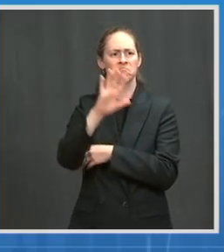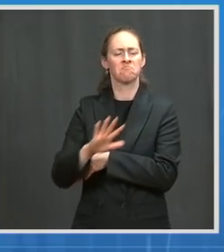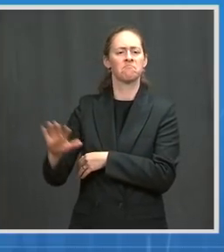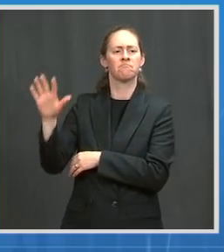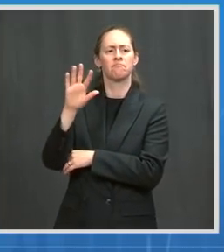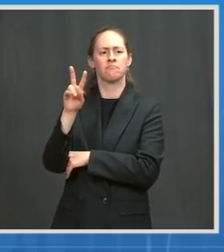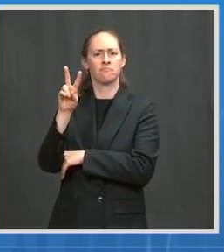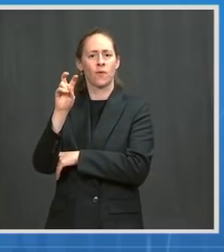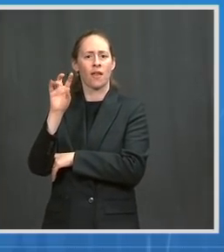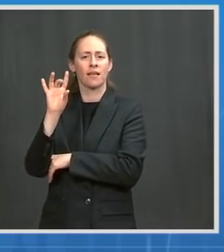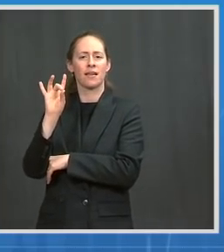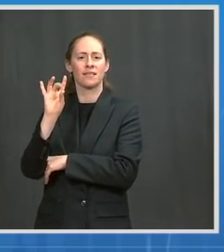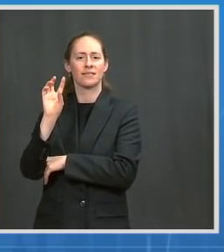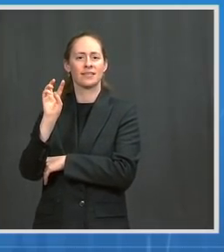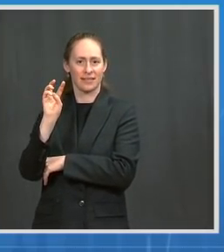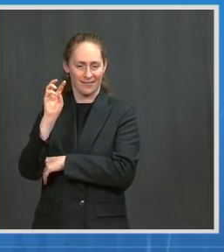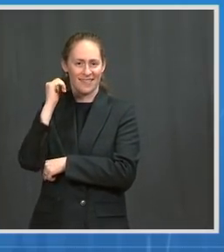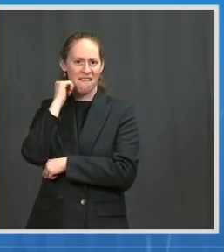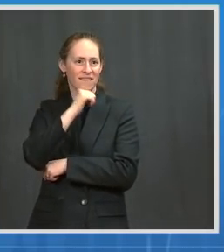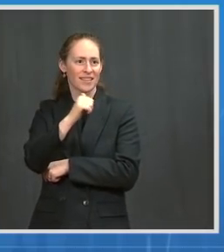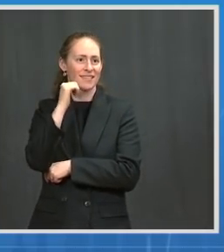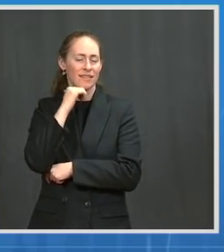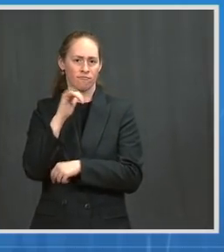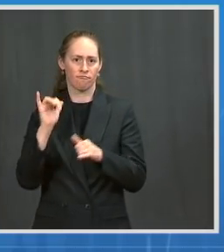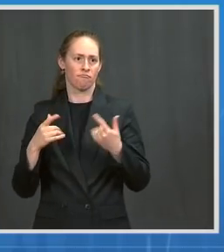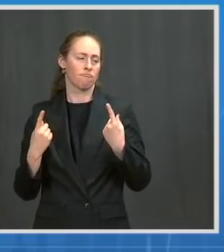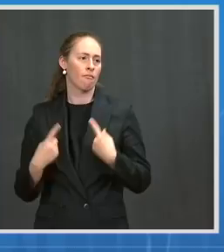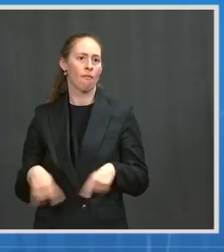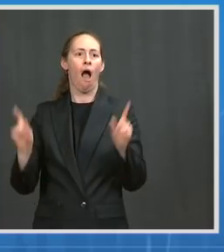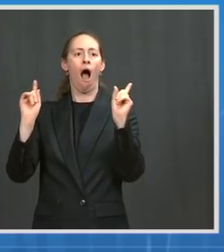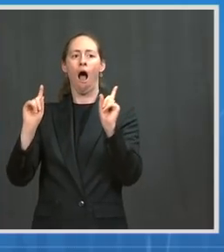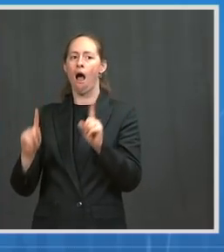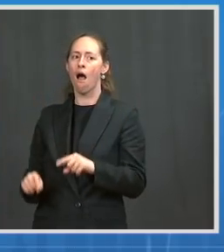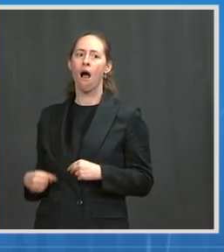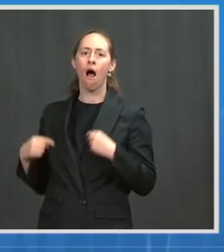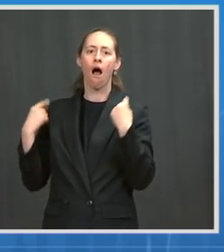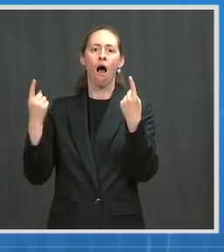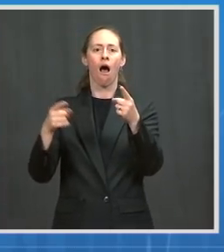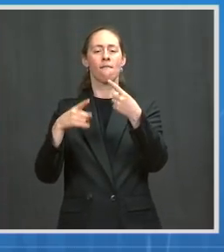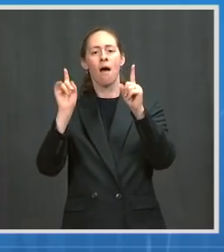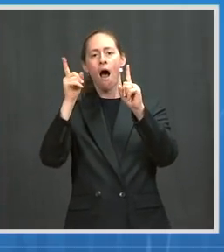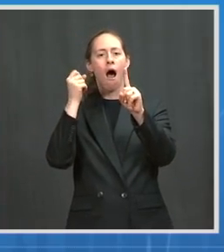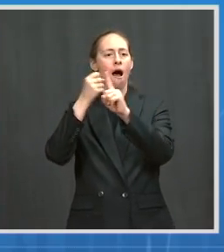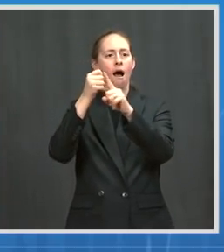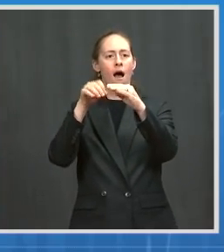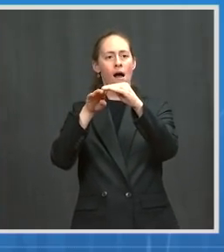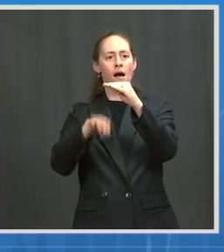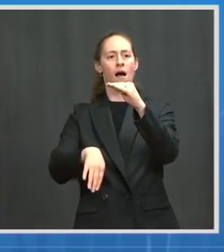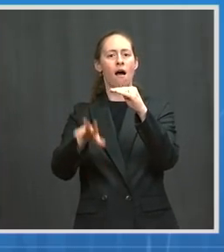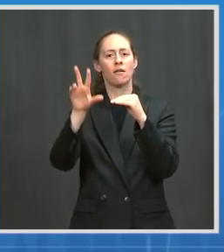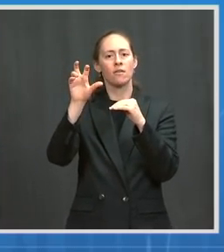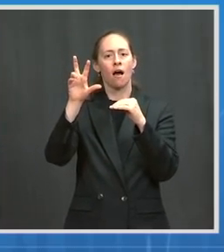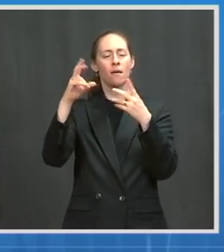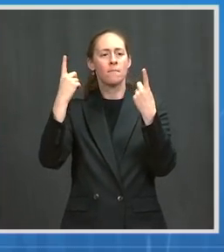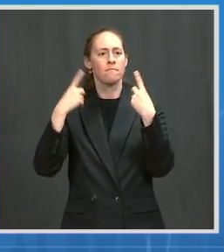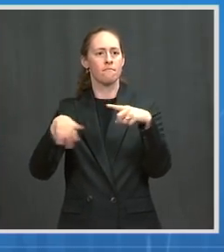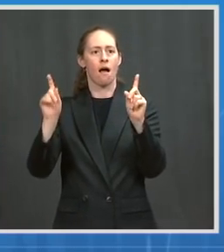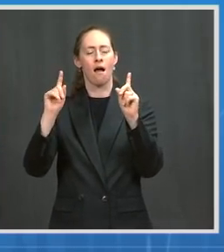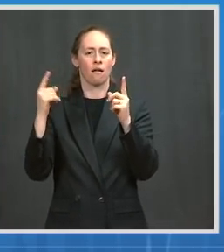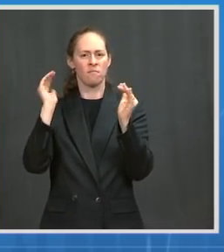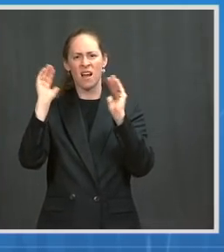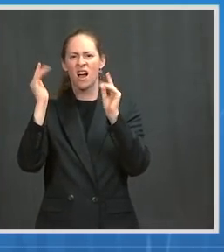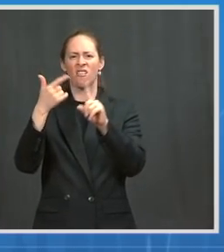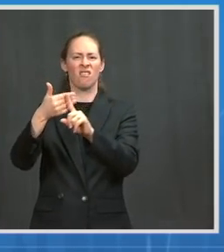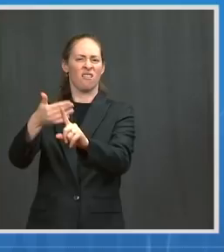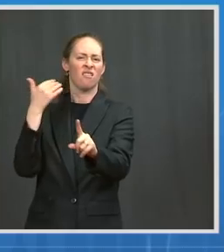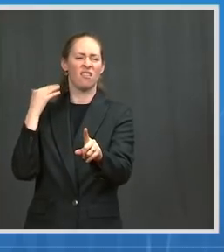the first time that average daily deaths have been below 300 since March 27, 2020. These